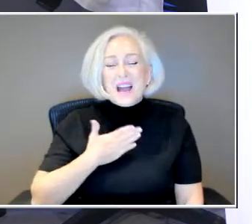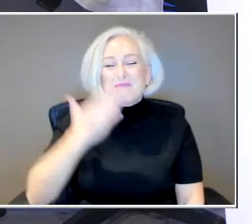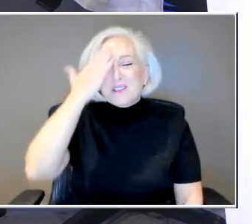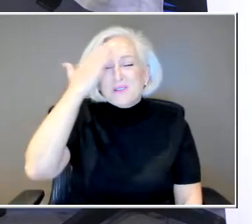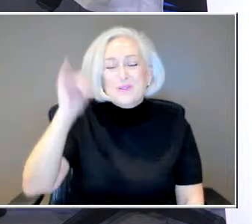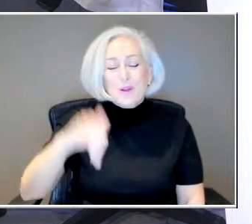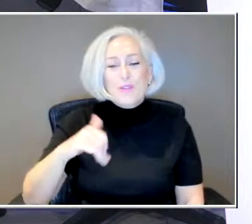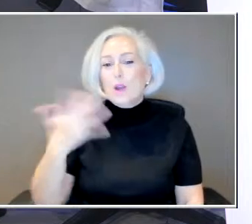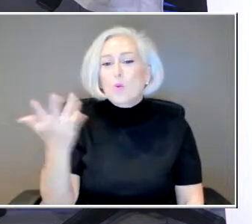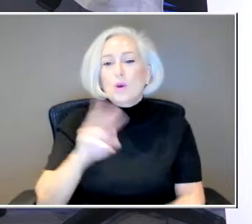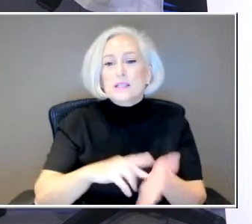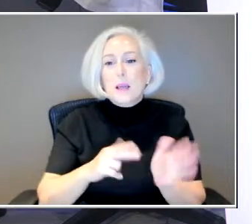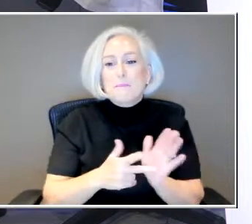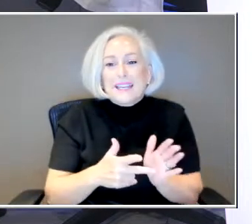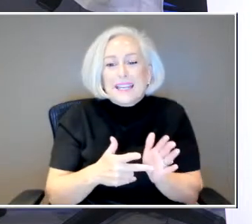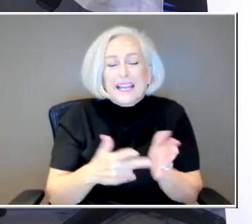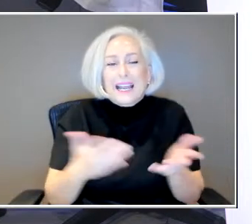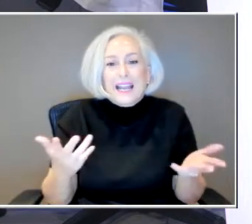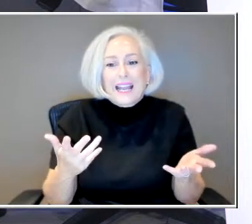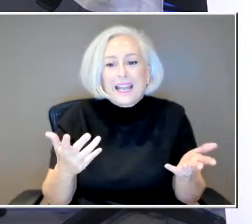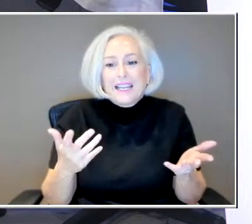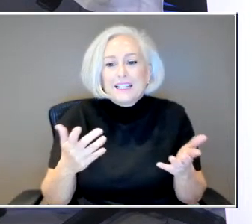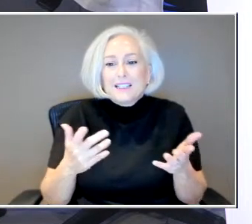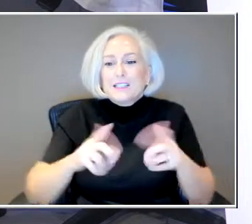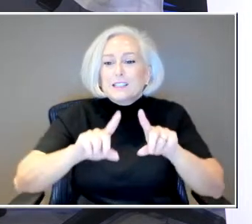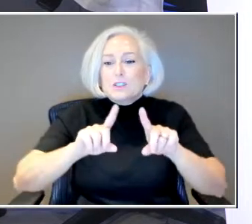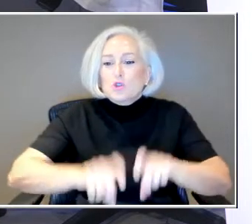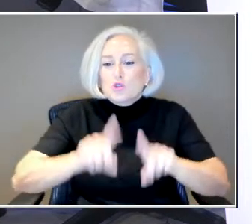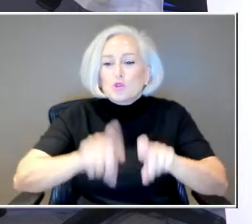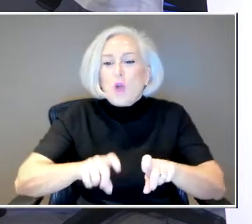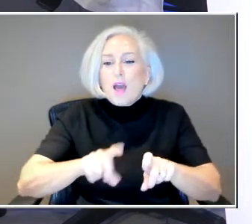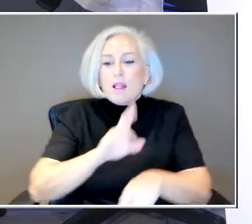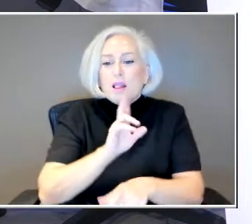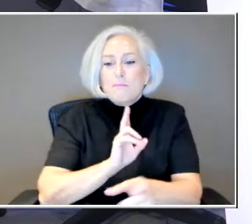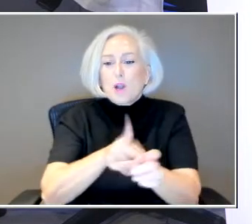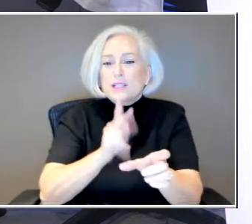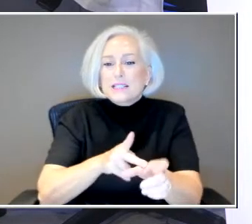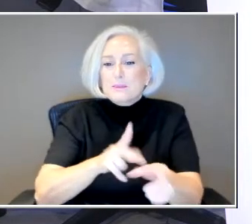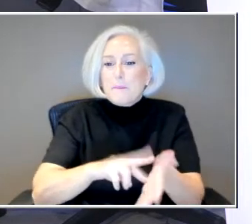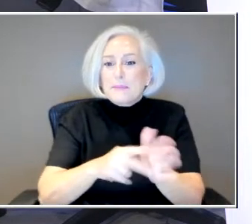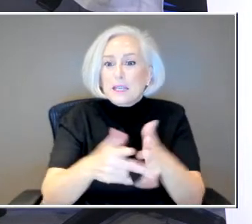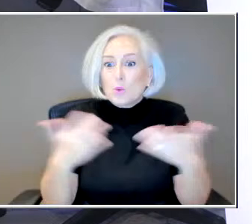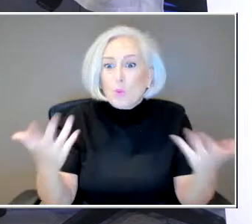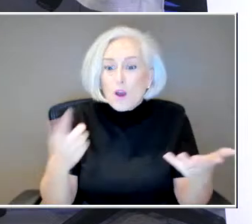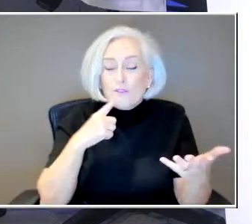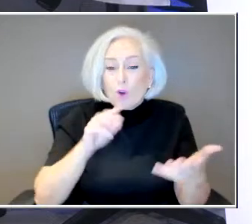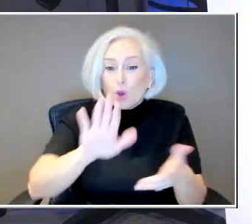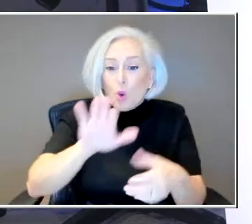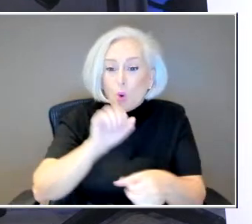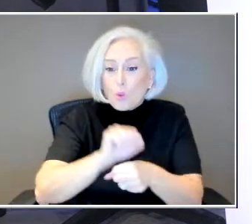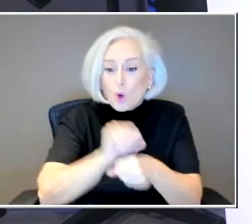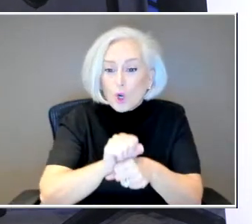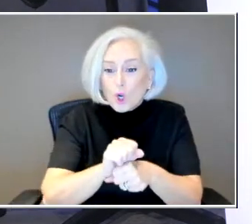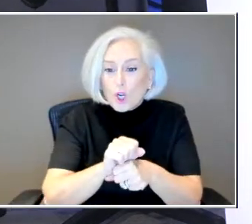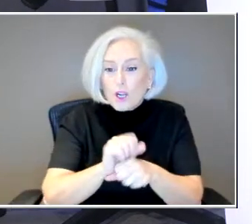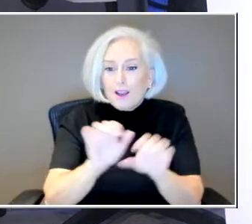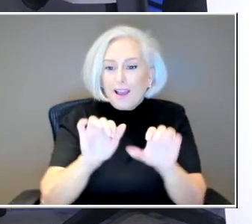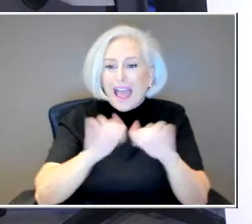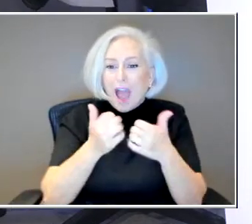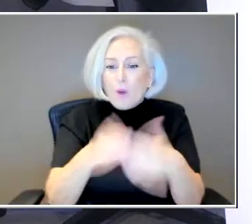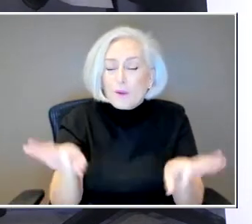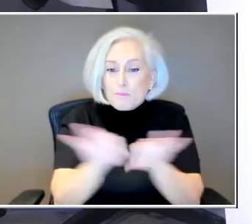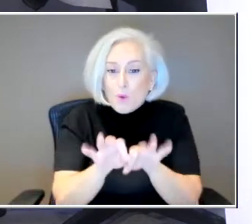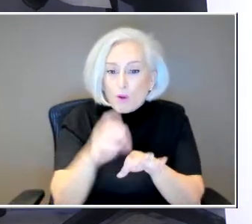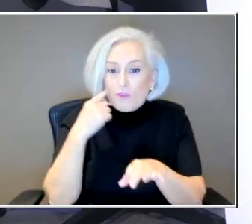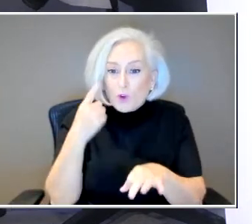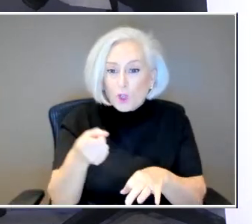have what do trial participants mean for the work that you do? Yeah. Just how important are they? They're everything. They